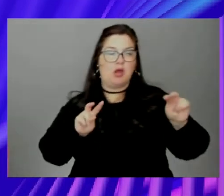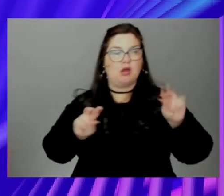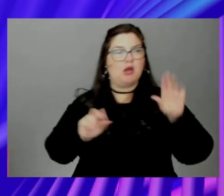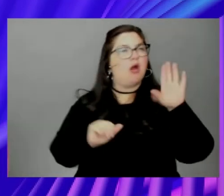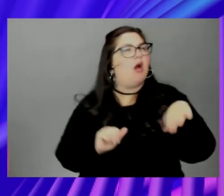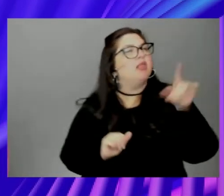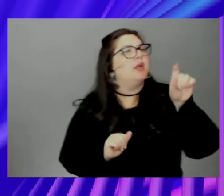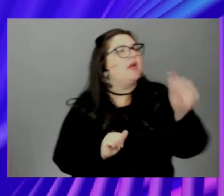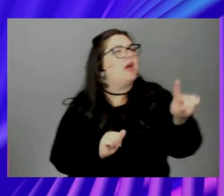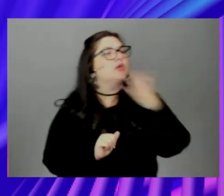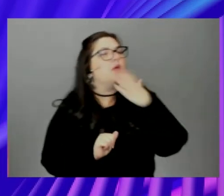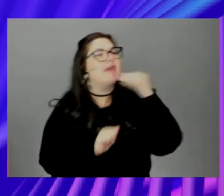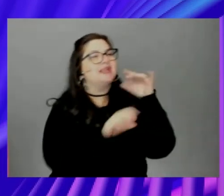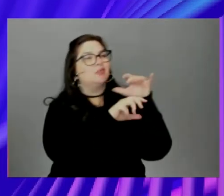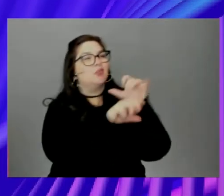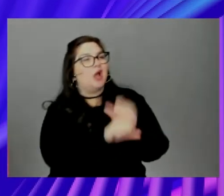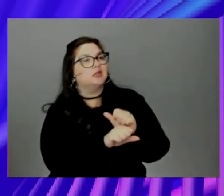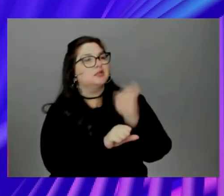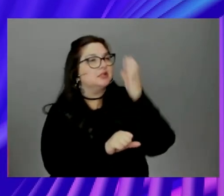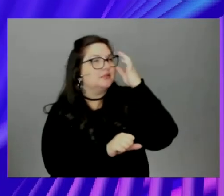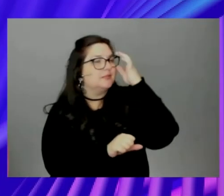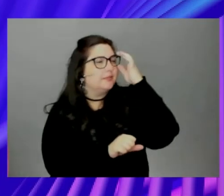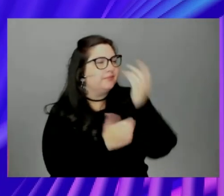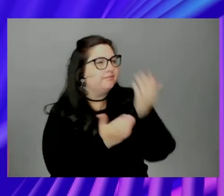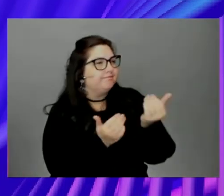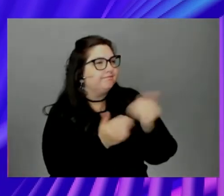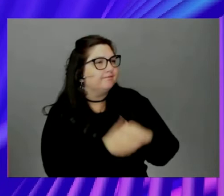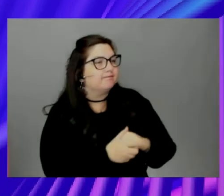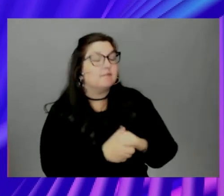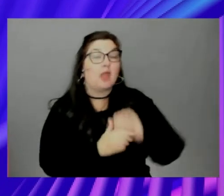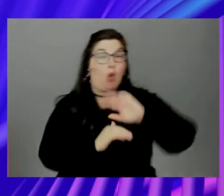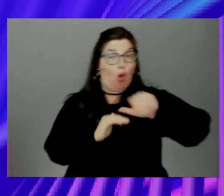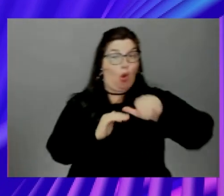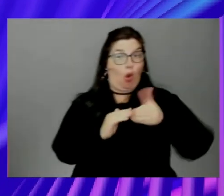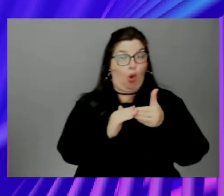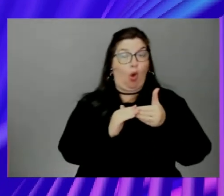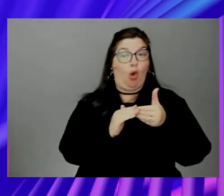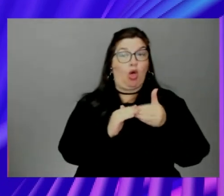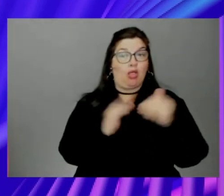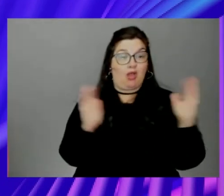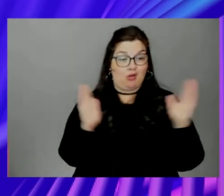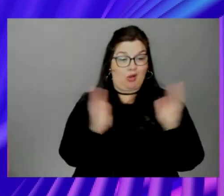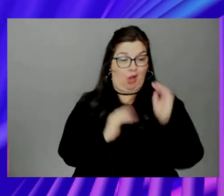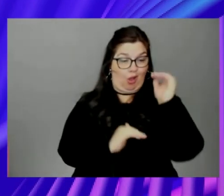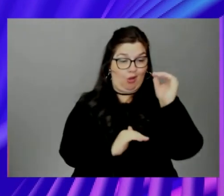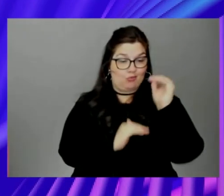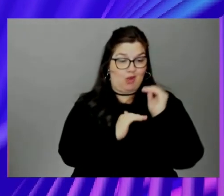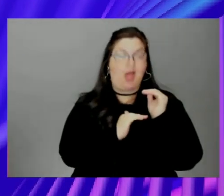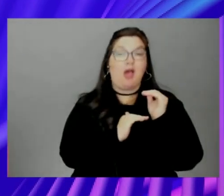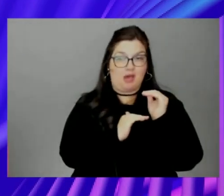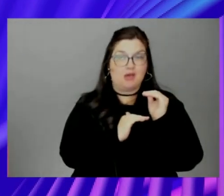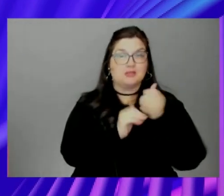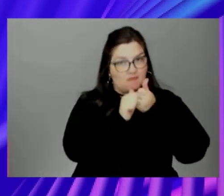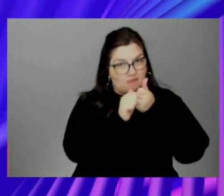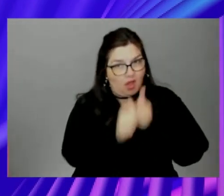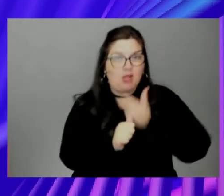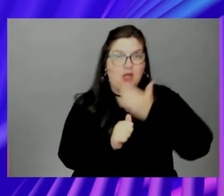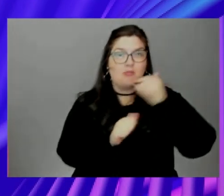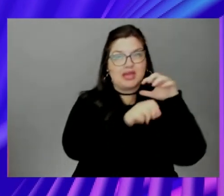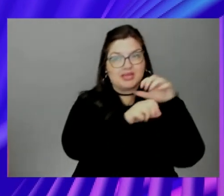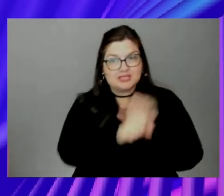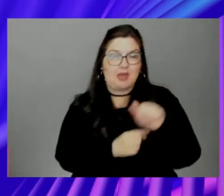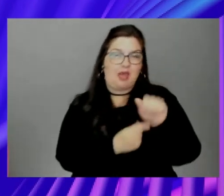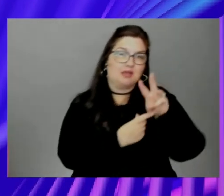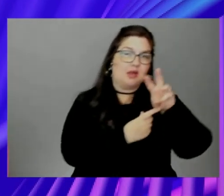practices? Yeah, so all of our guardrails were built on best practices, right? So they've all been through AWS review,